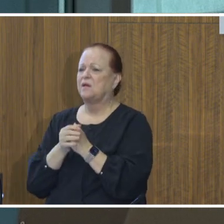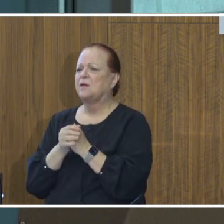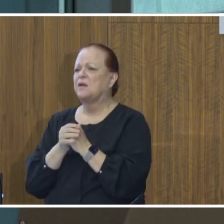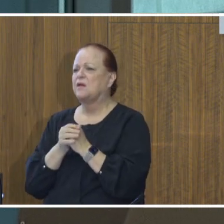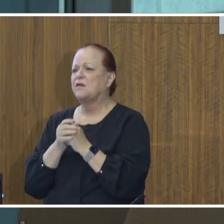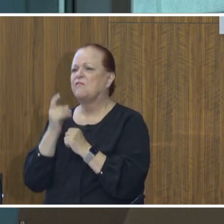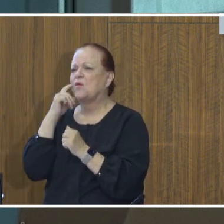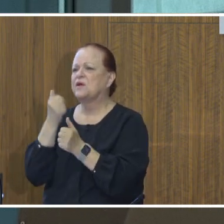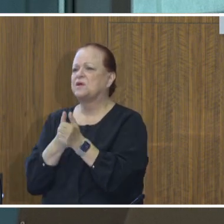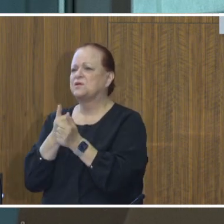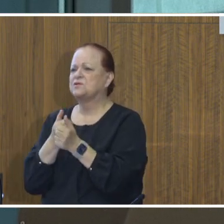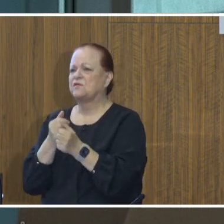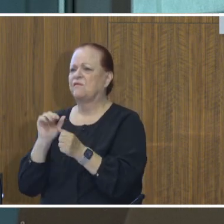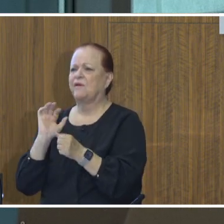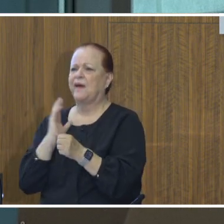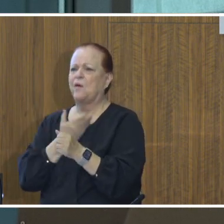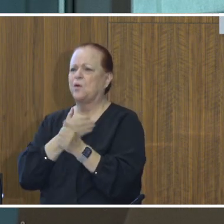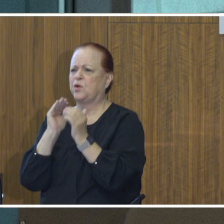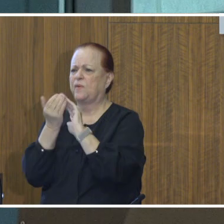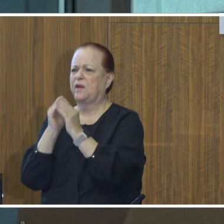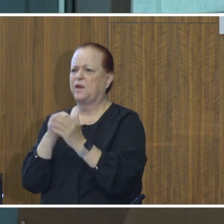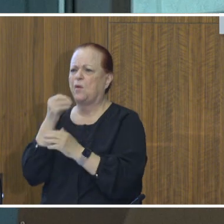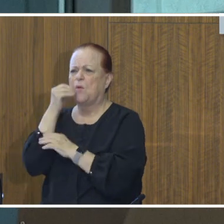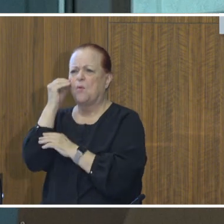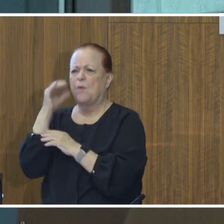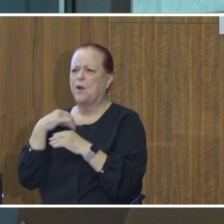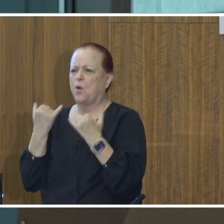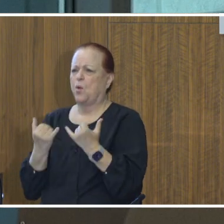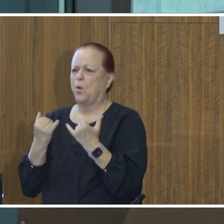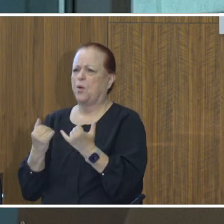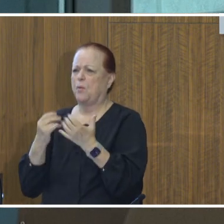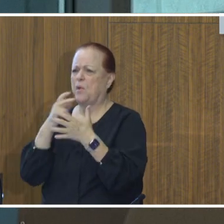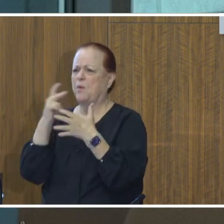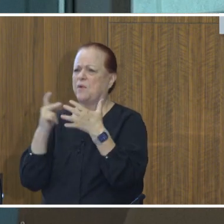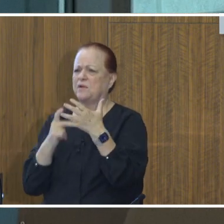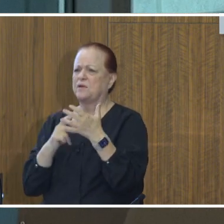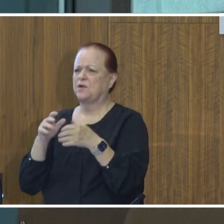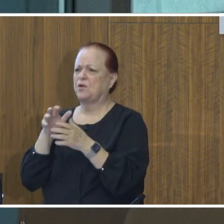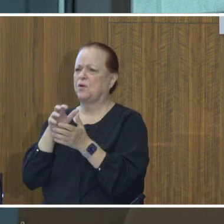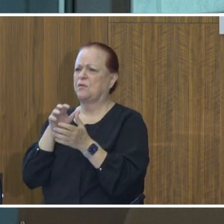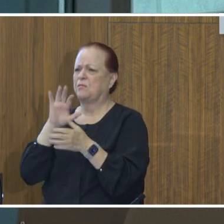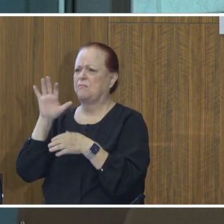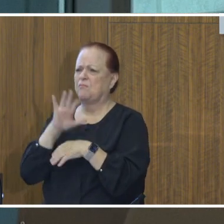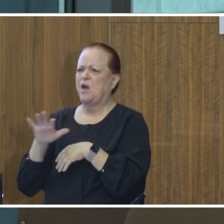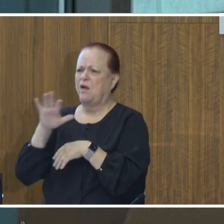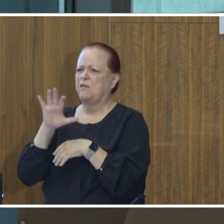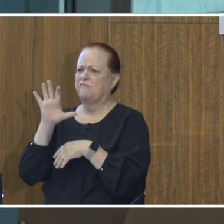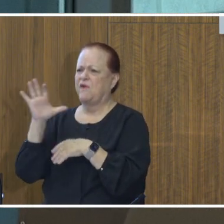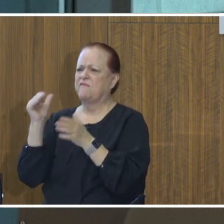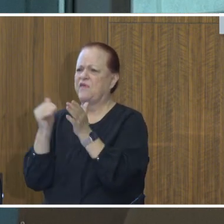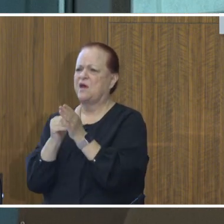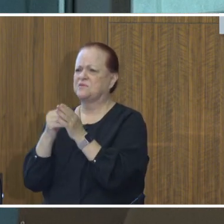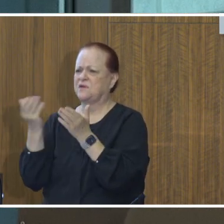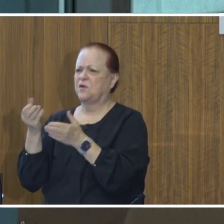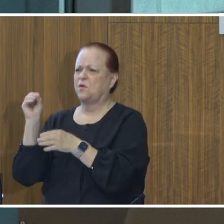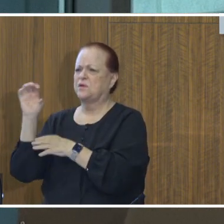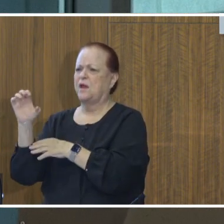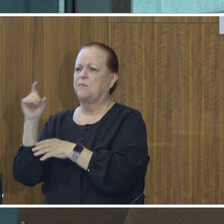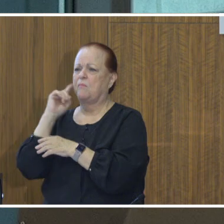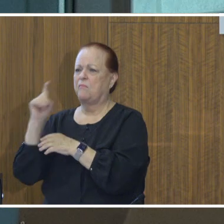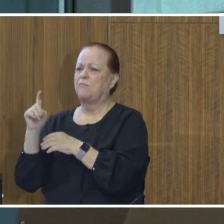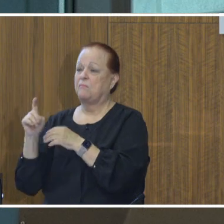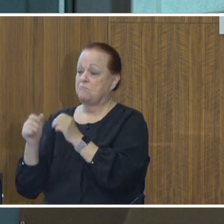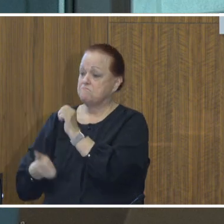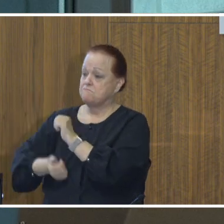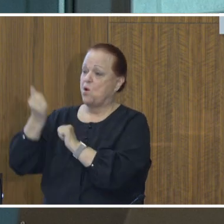each of our community homes. Our current population is roughly 5,000 peppered throughout Orange County, with the majority in Costa